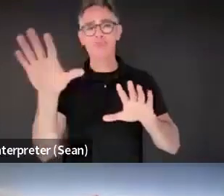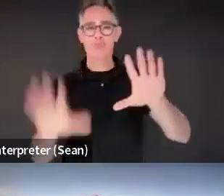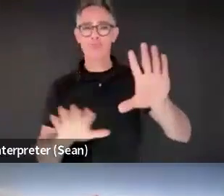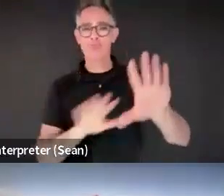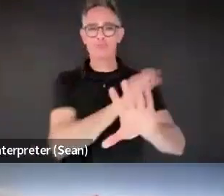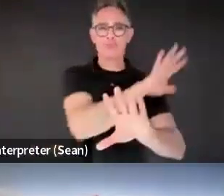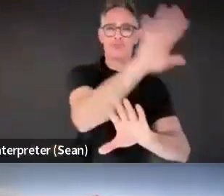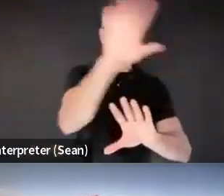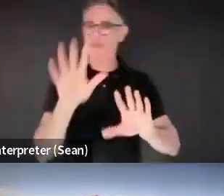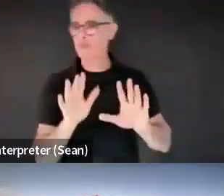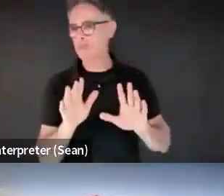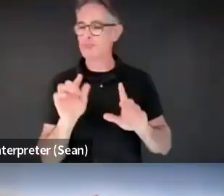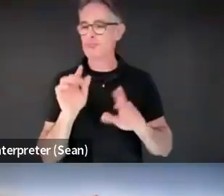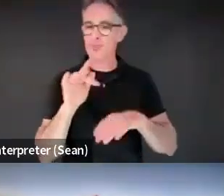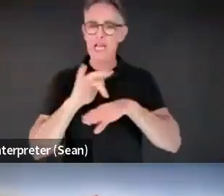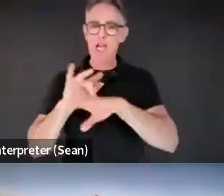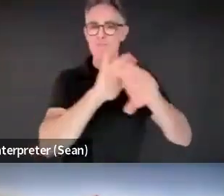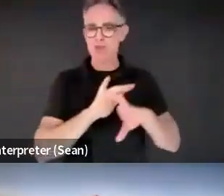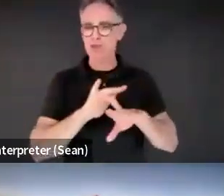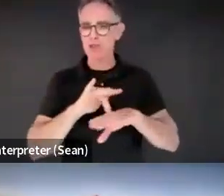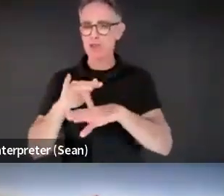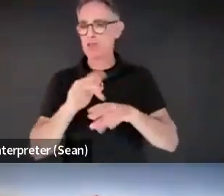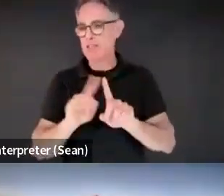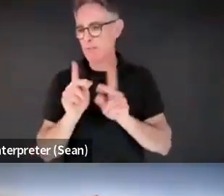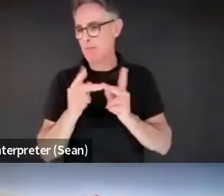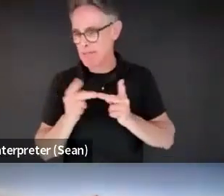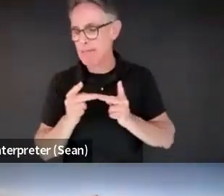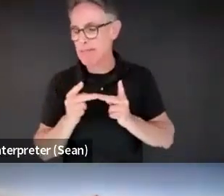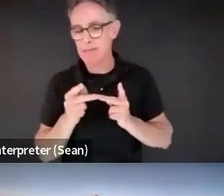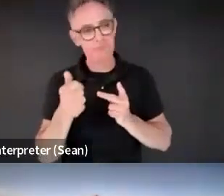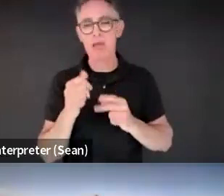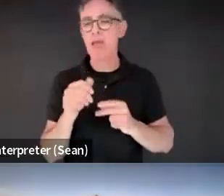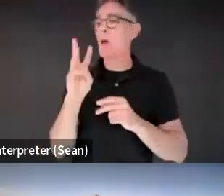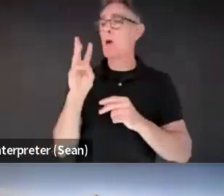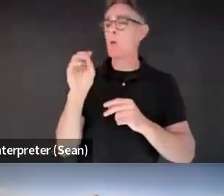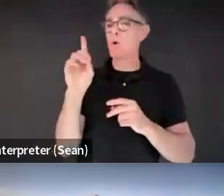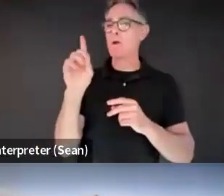and we could also look at Woodland too as well. So.